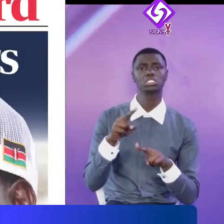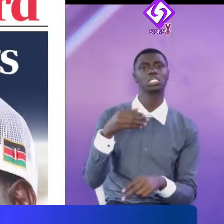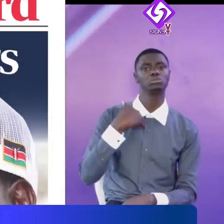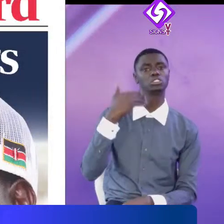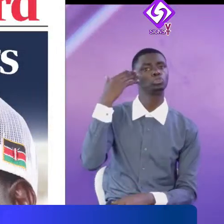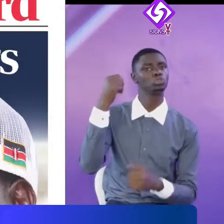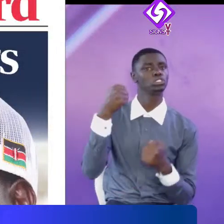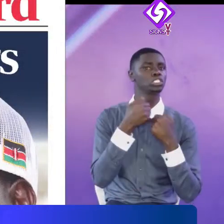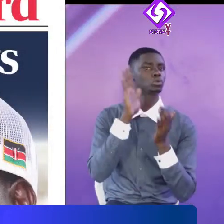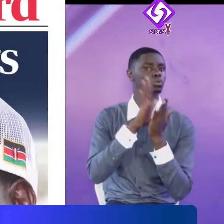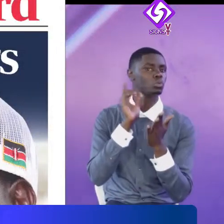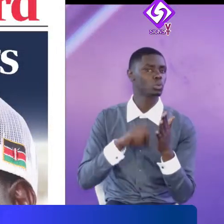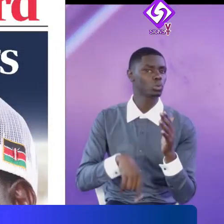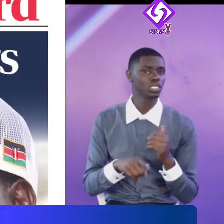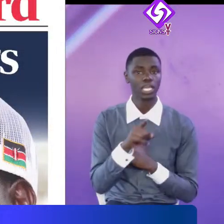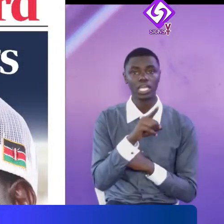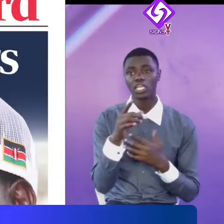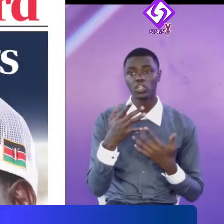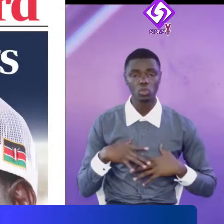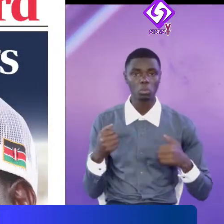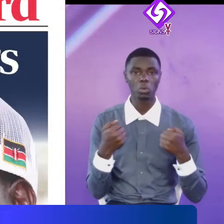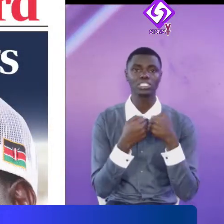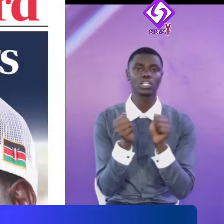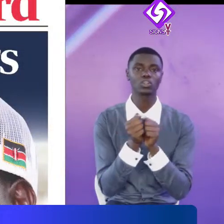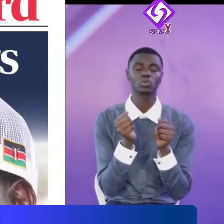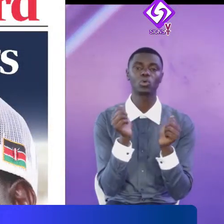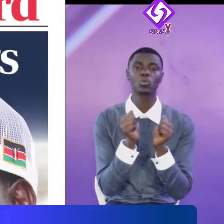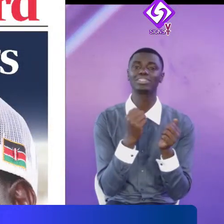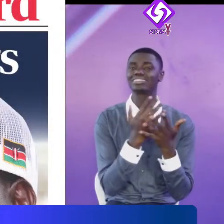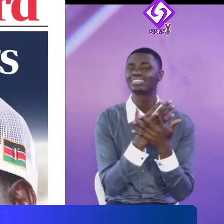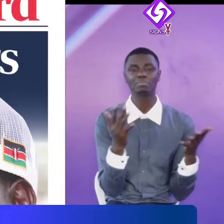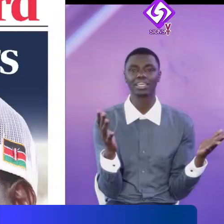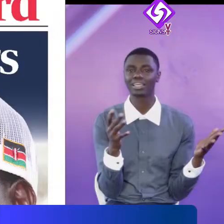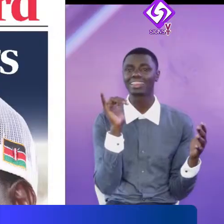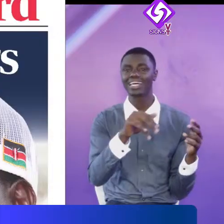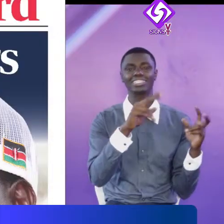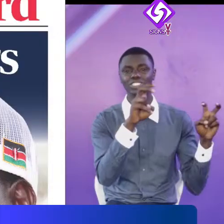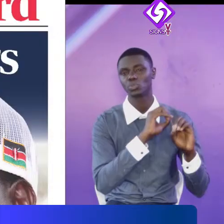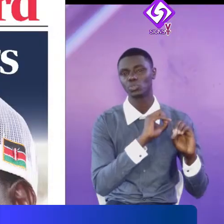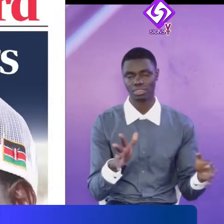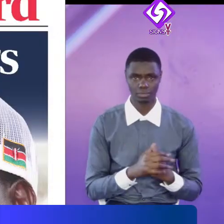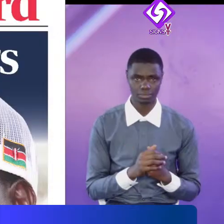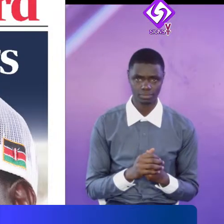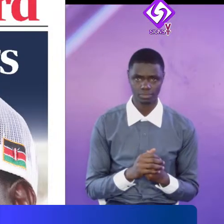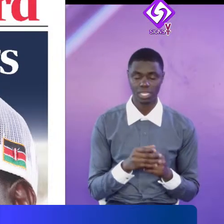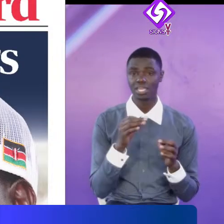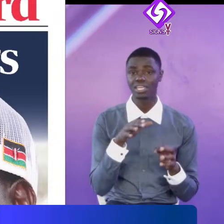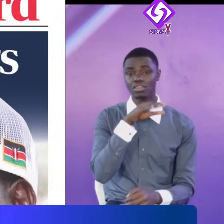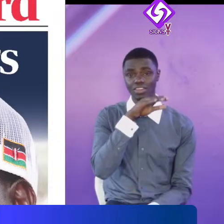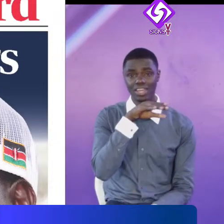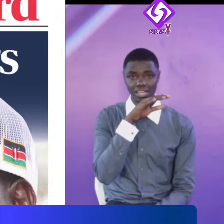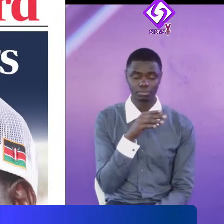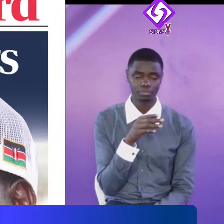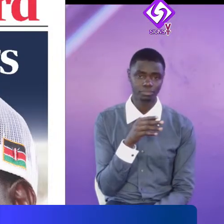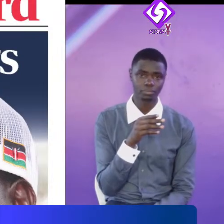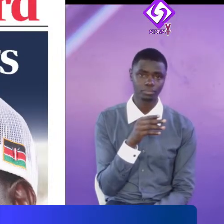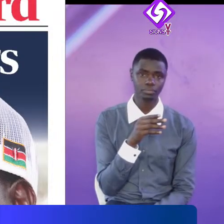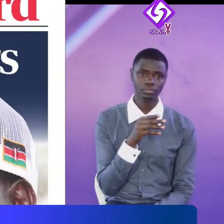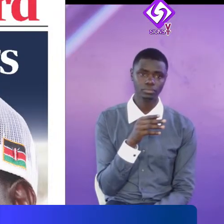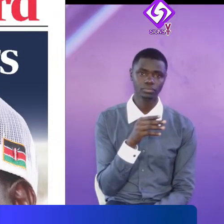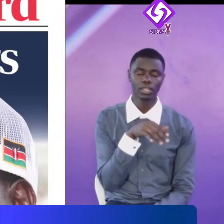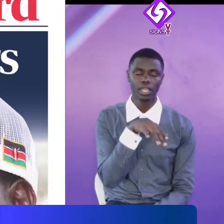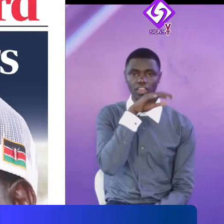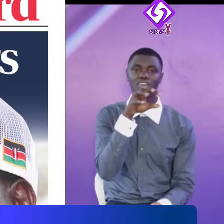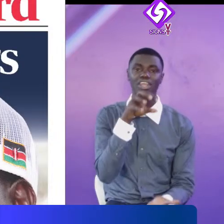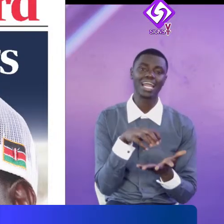with. Yeah. And you there, you're struggling with something. Why should that be an issue? Yeah. If Raila's case